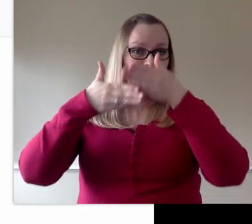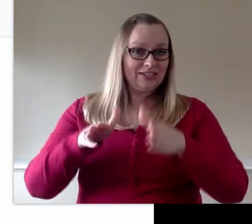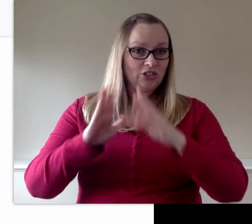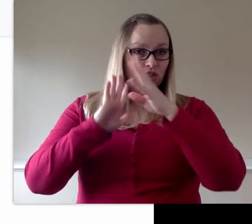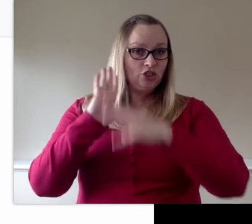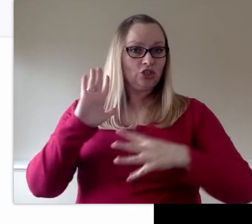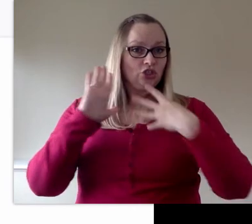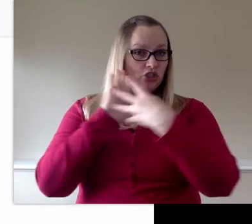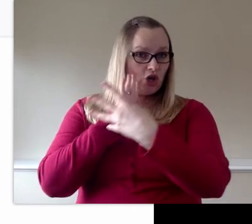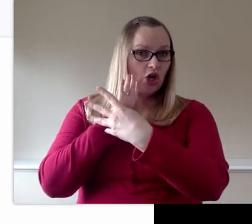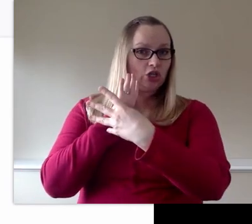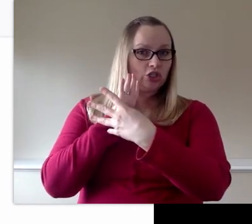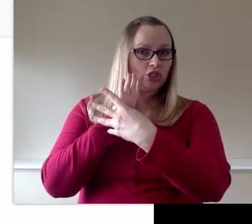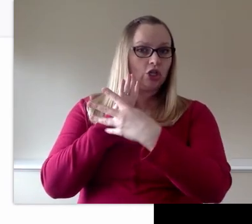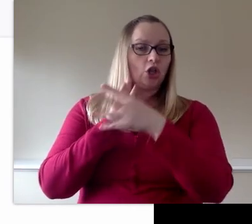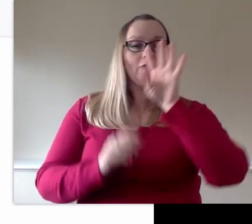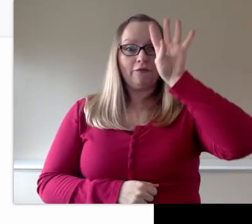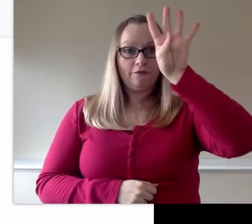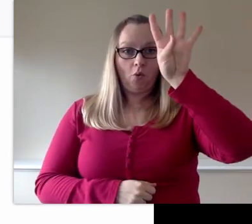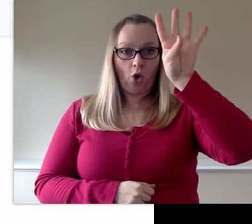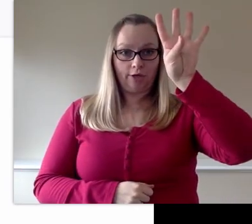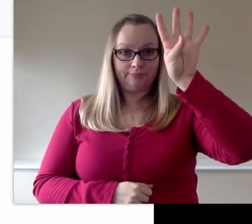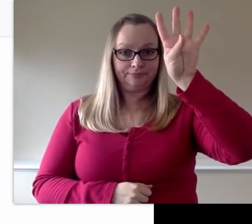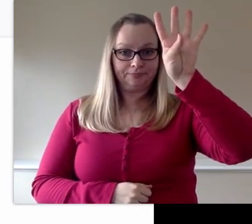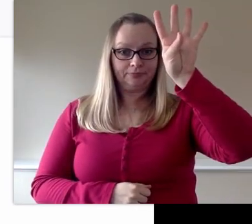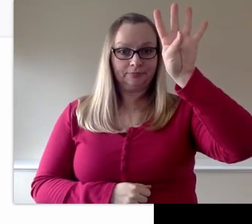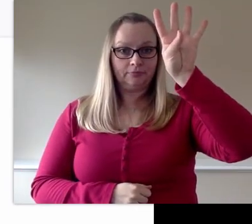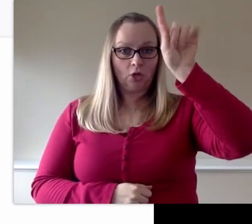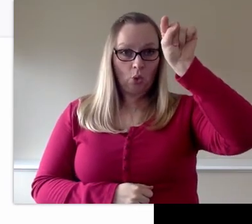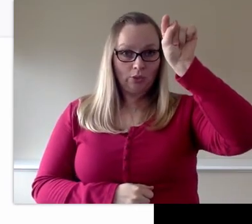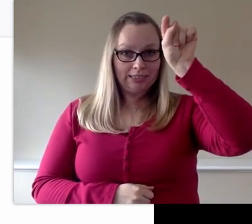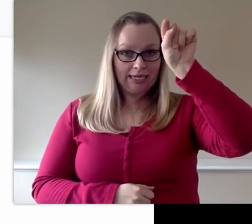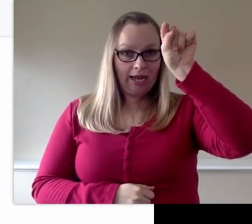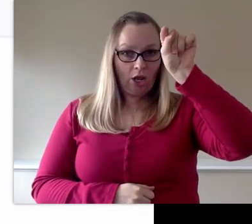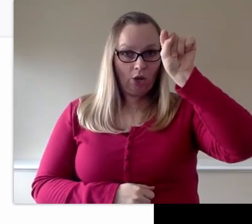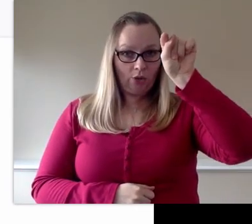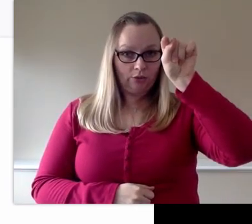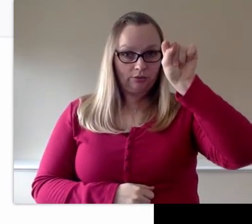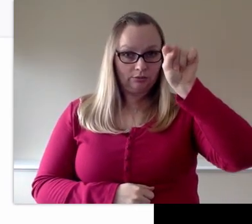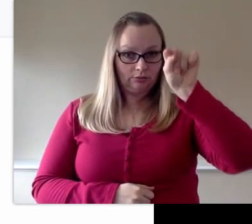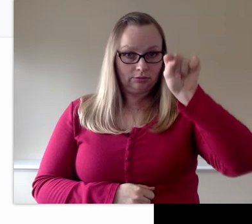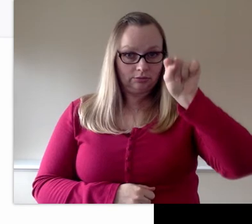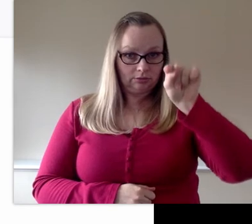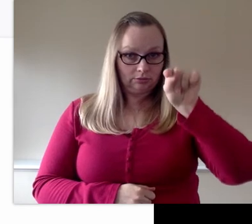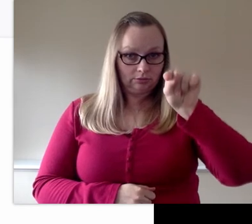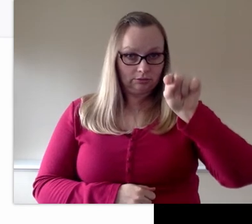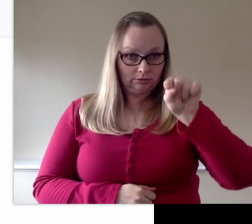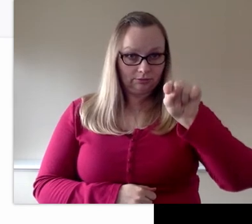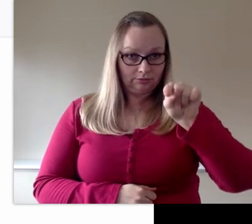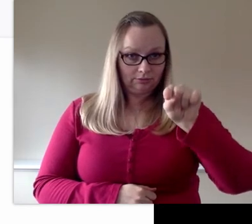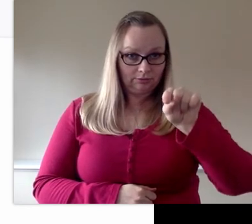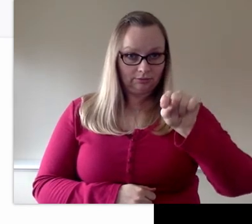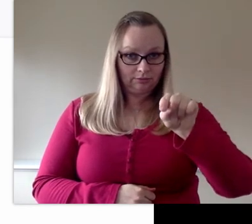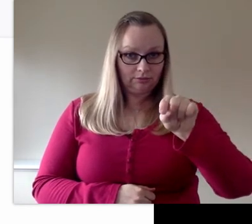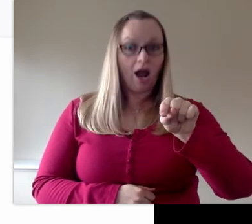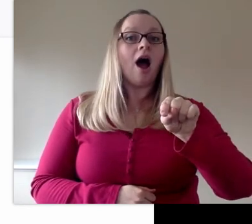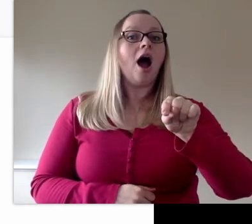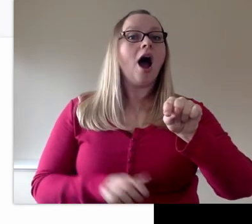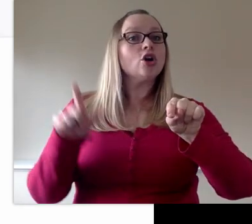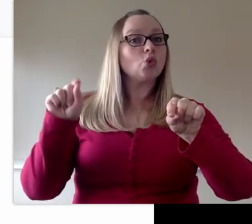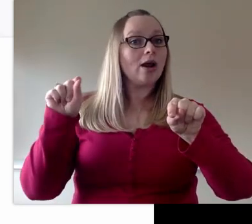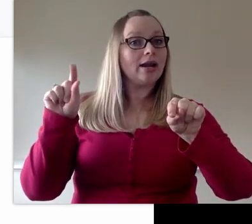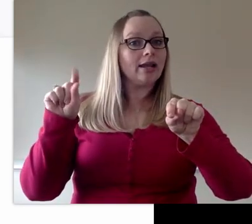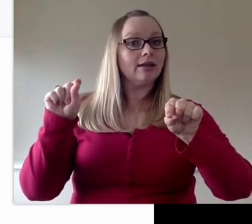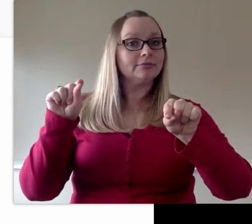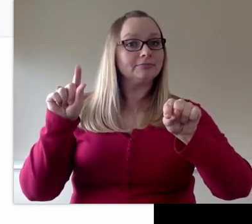going to find the 4. You are going to go down the column until you get to